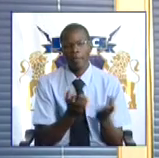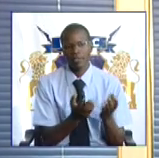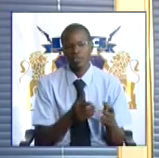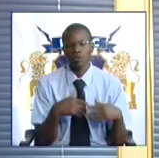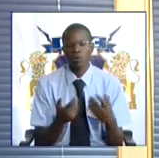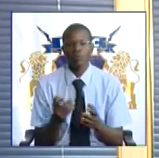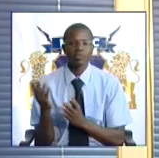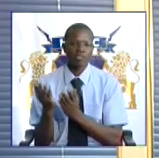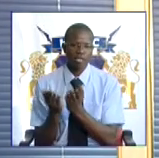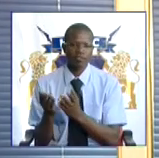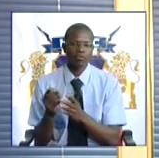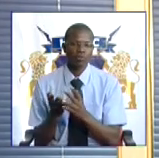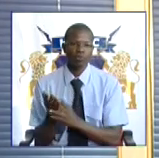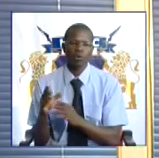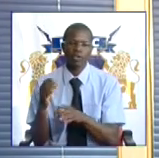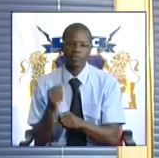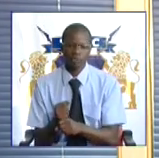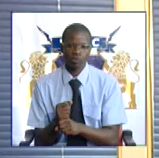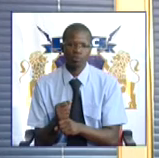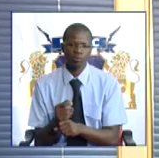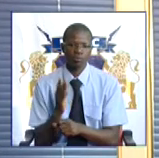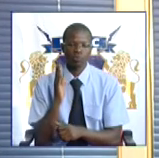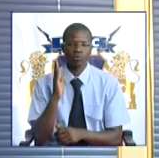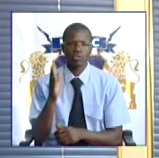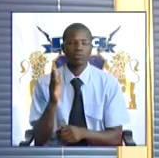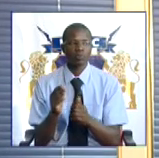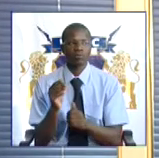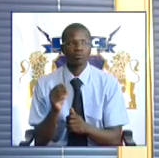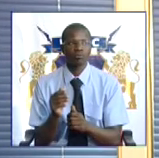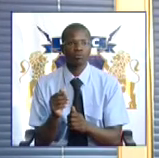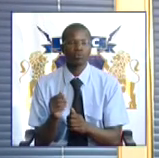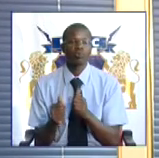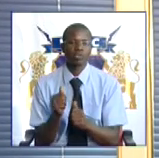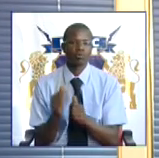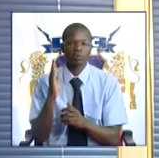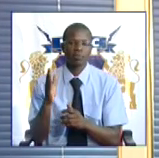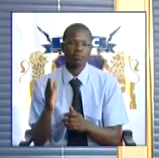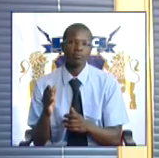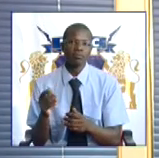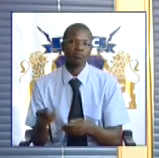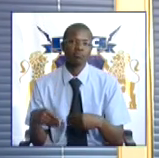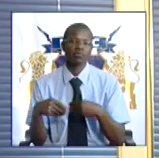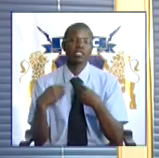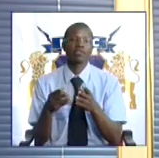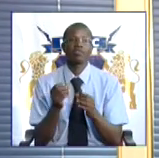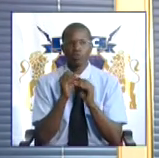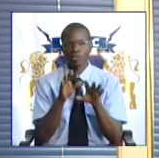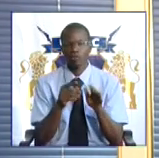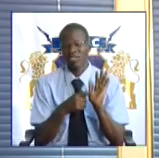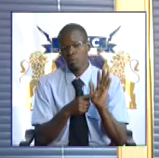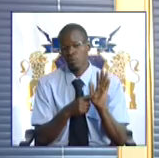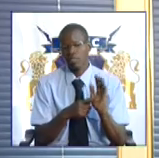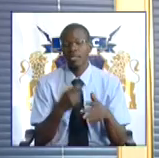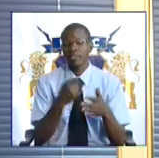relevant intelligent information. For example, taxpayers may offer information regarding corruption in exchange